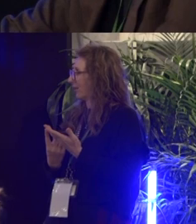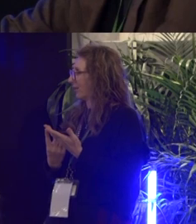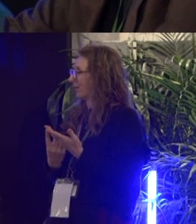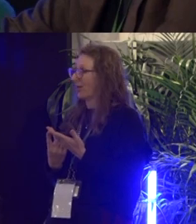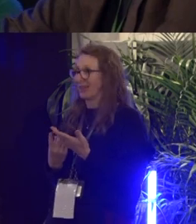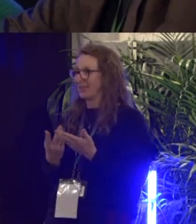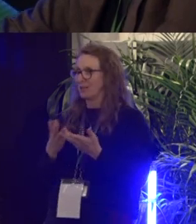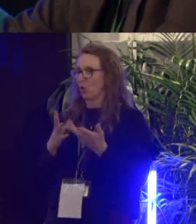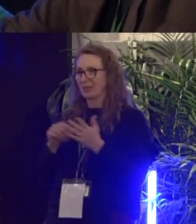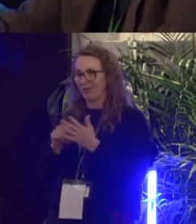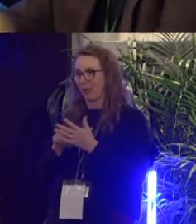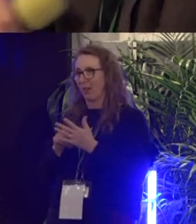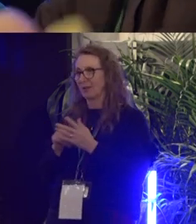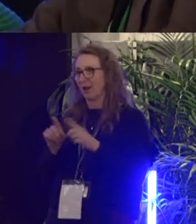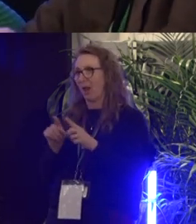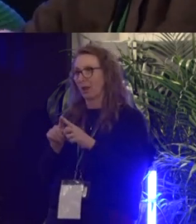else.